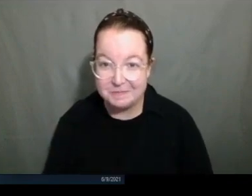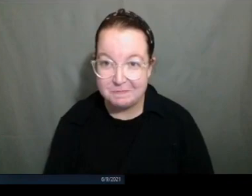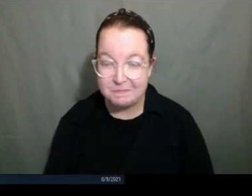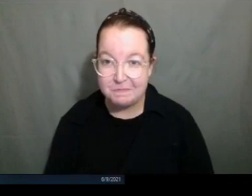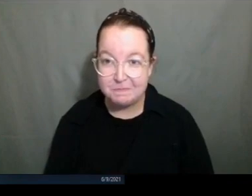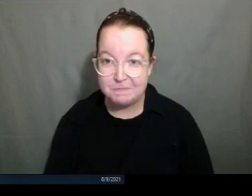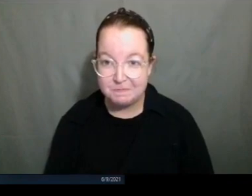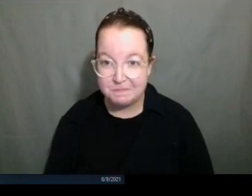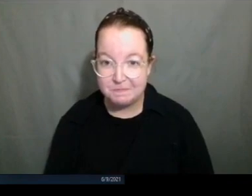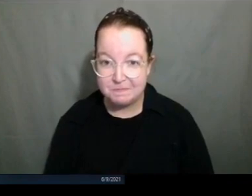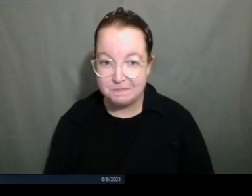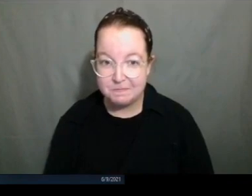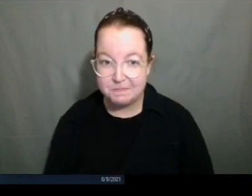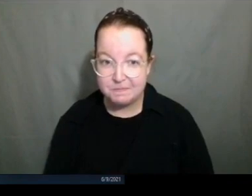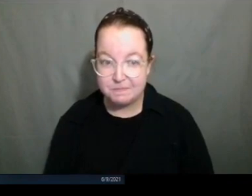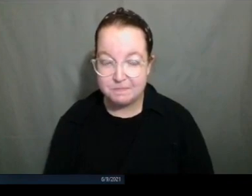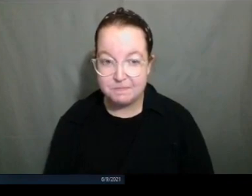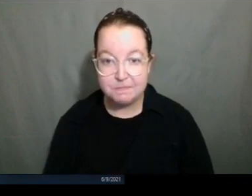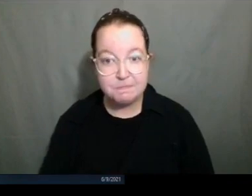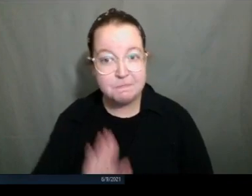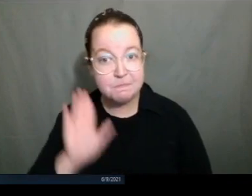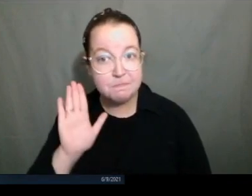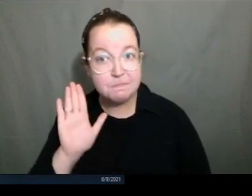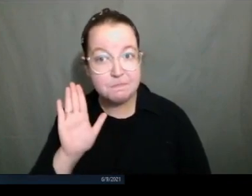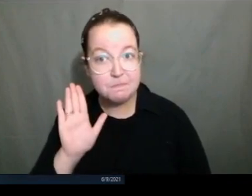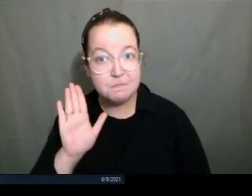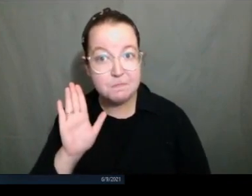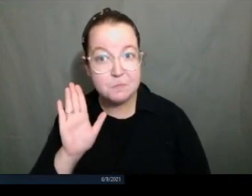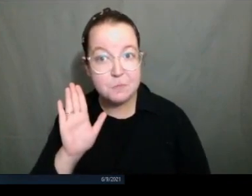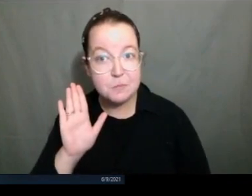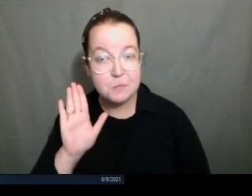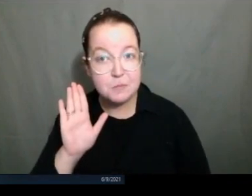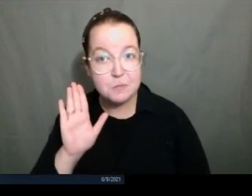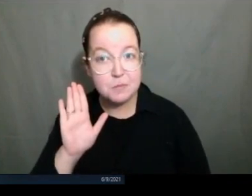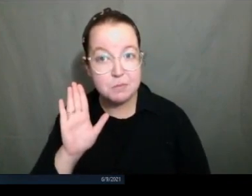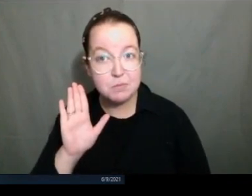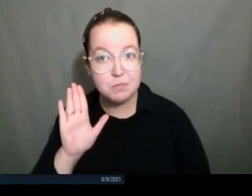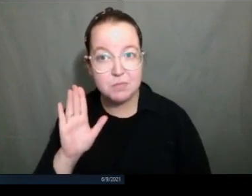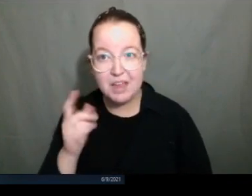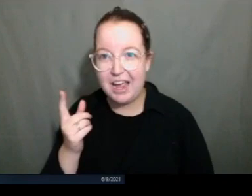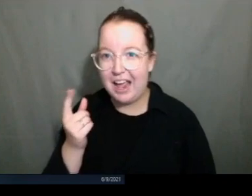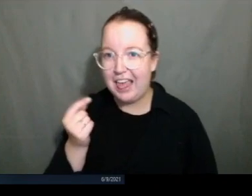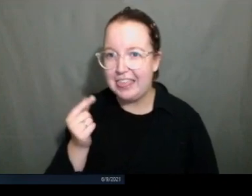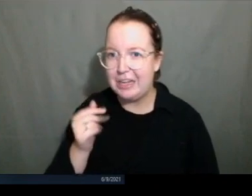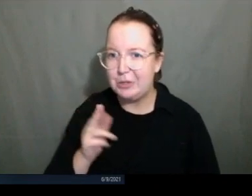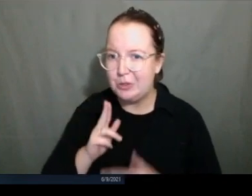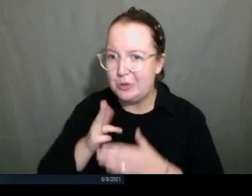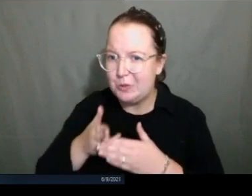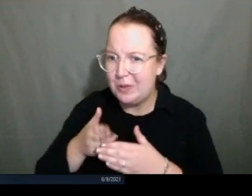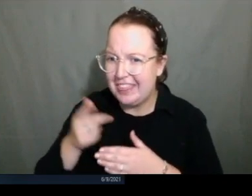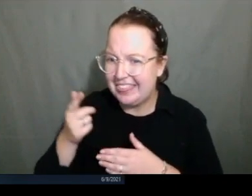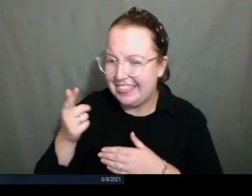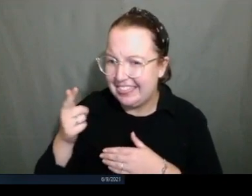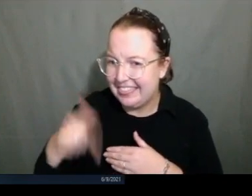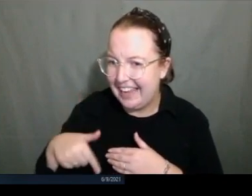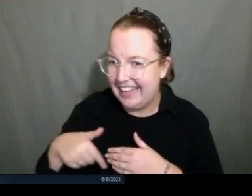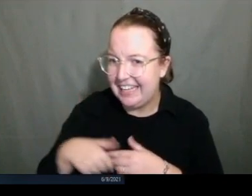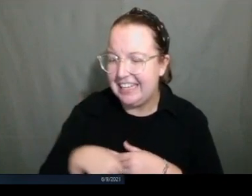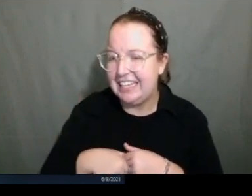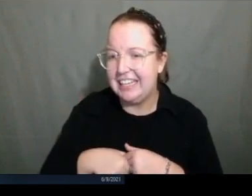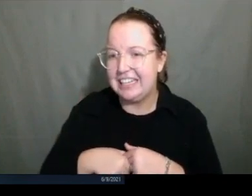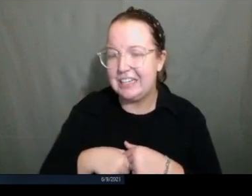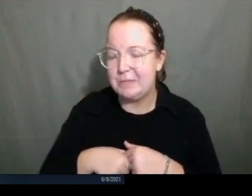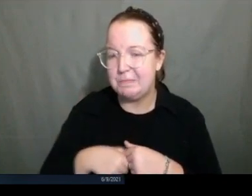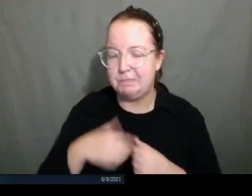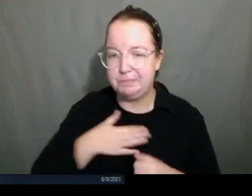I do. Sure. All right, so I kind of jumped in a little late. My question